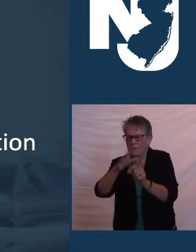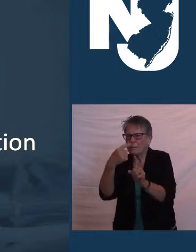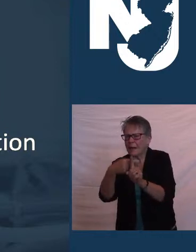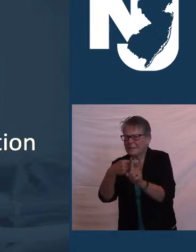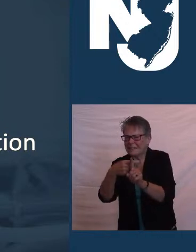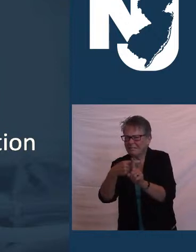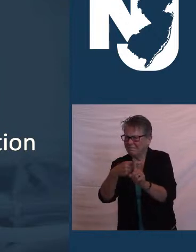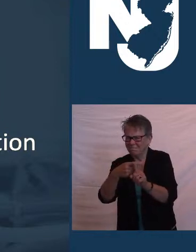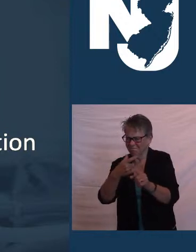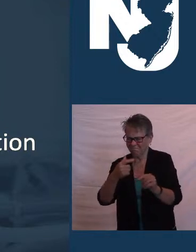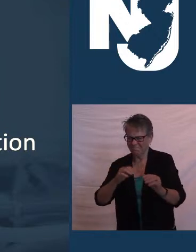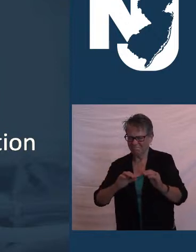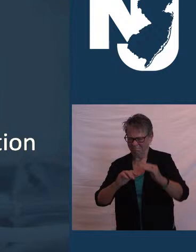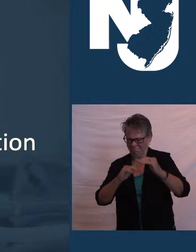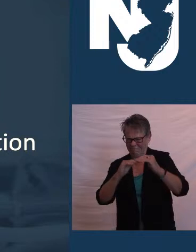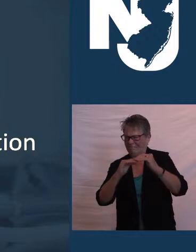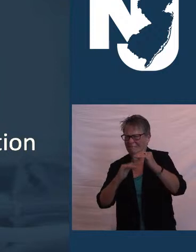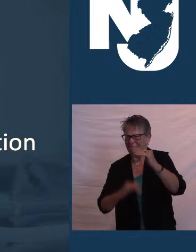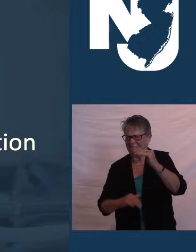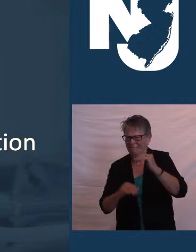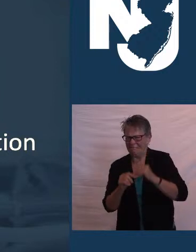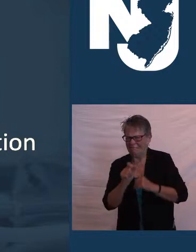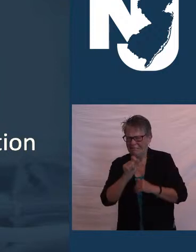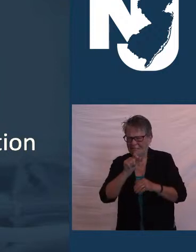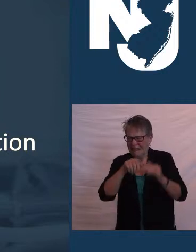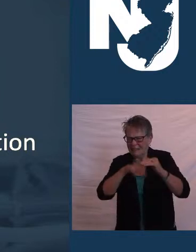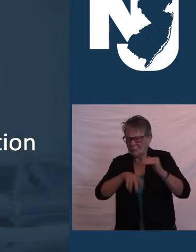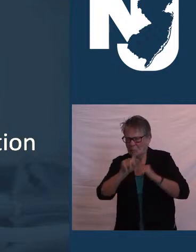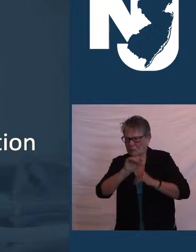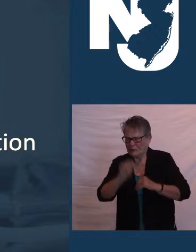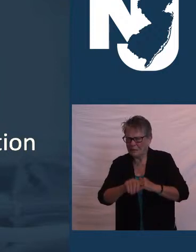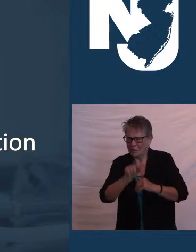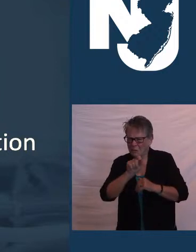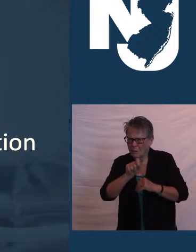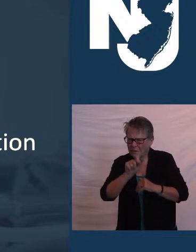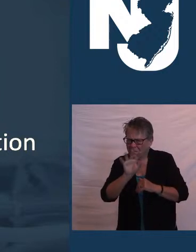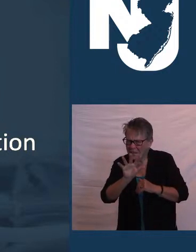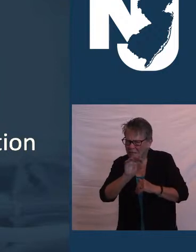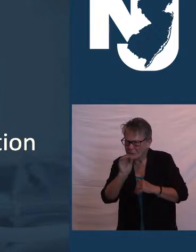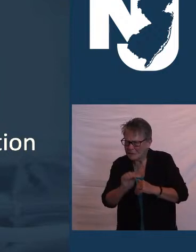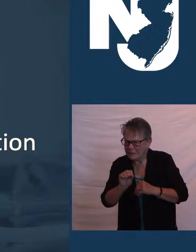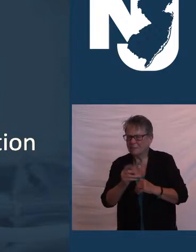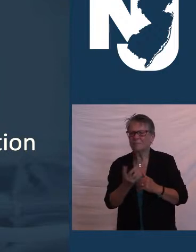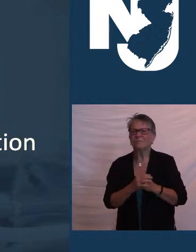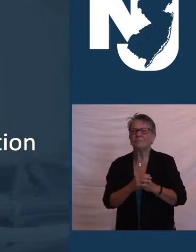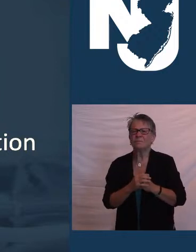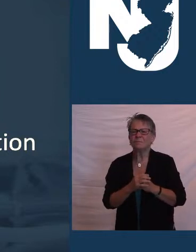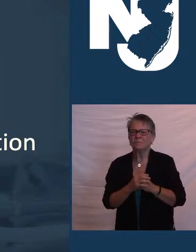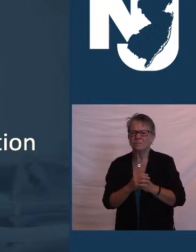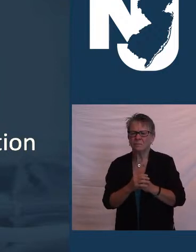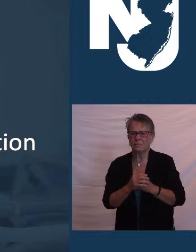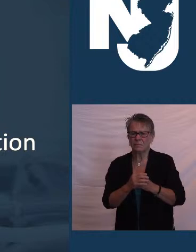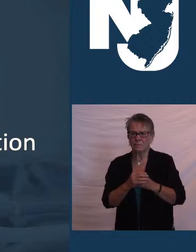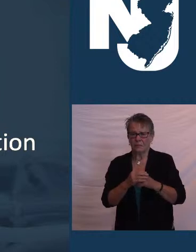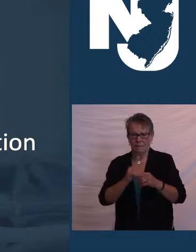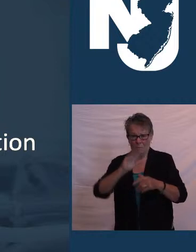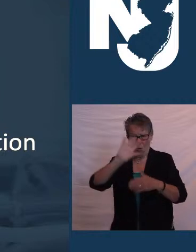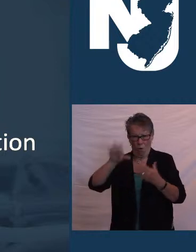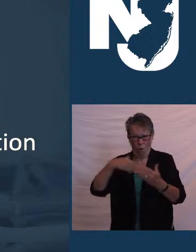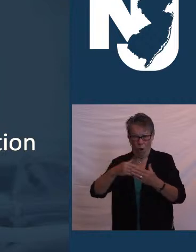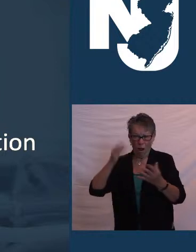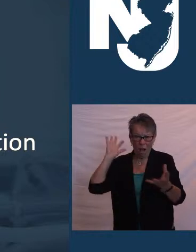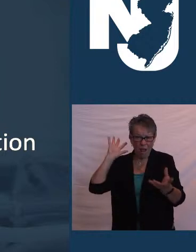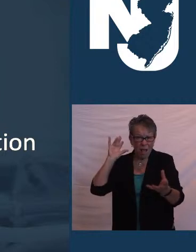485,388 positive PCR and antigen test results returned between January 19th, that was the day when the very first people to have